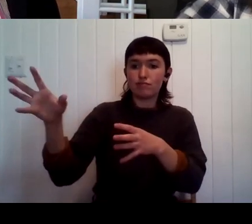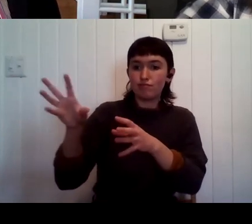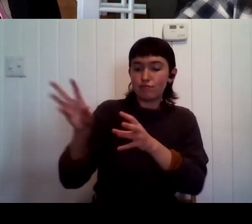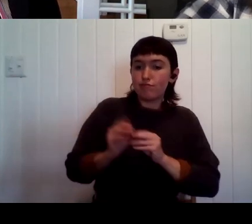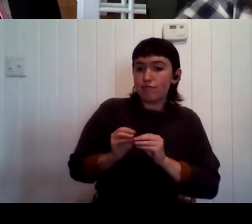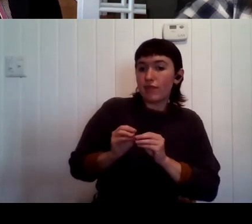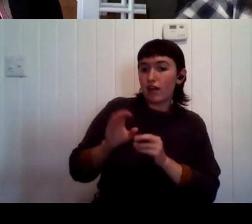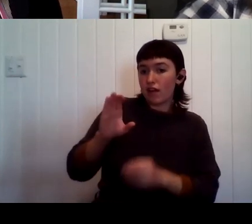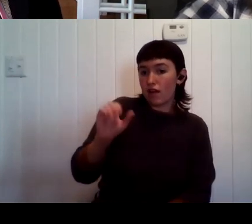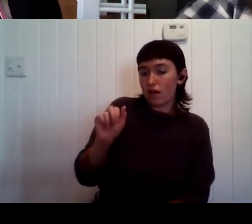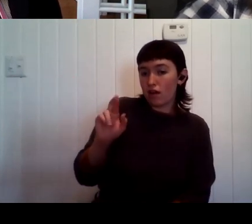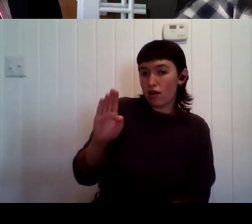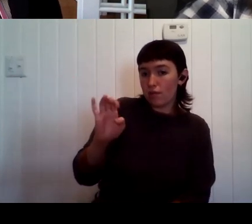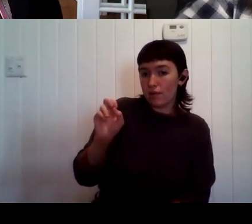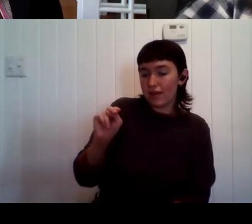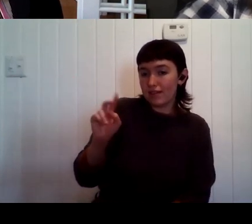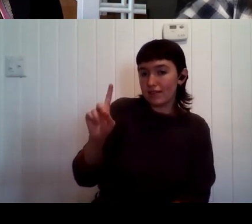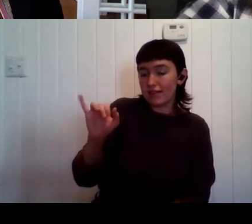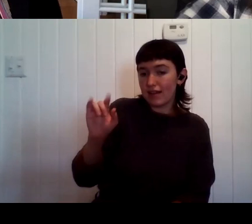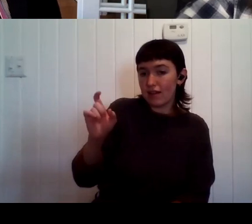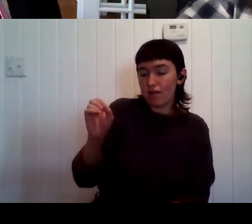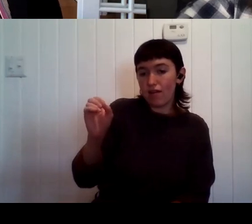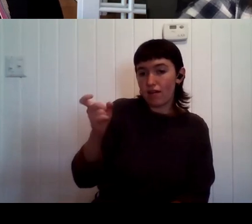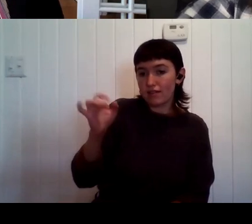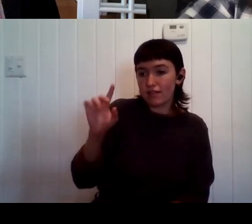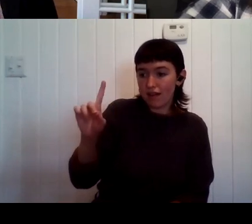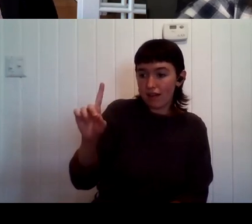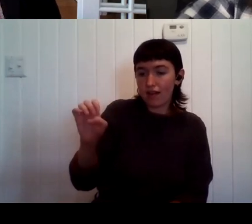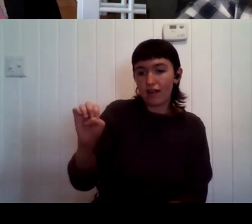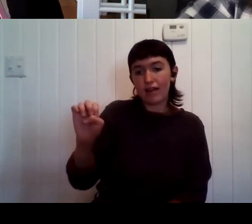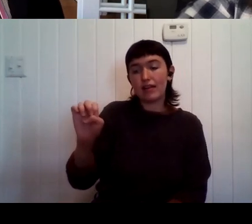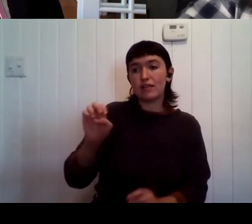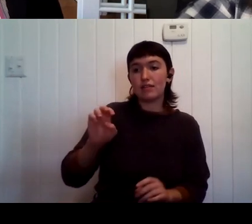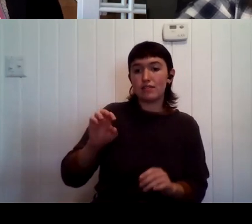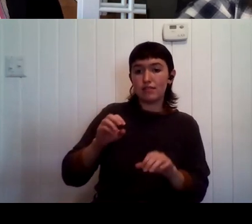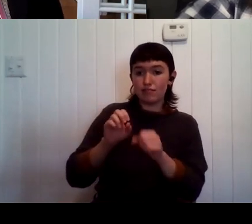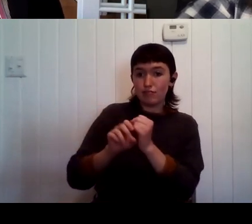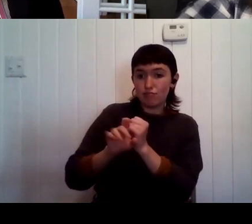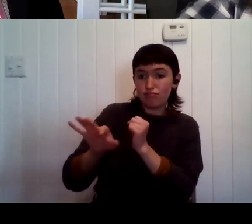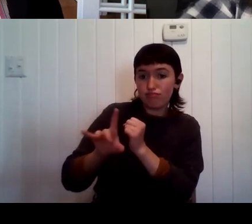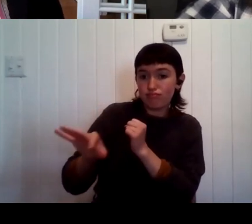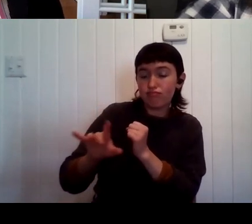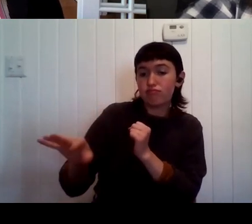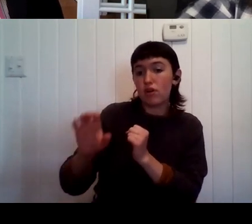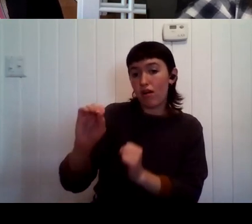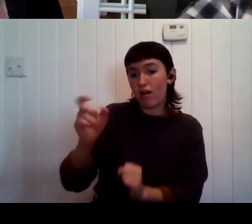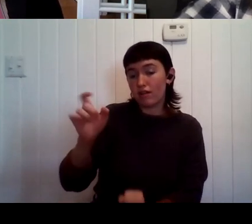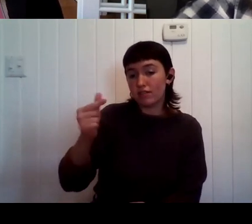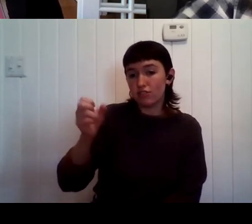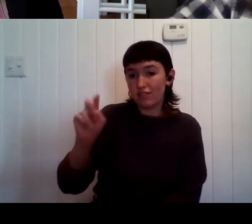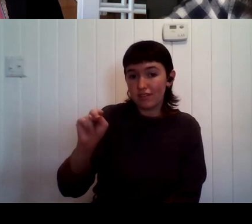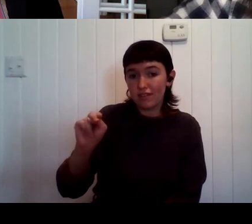energy, is there a way to use that similar type of energy to fuel an